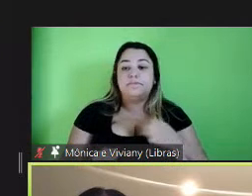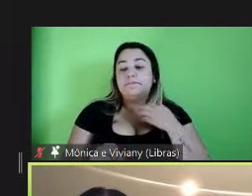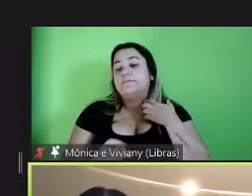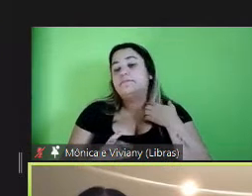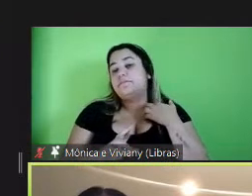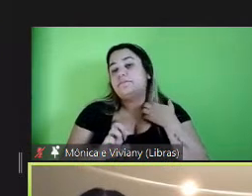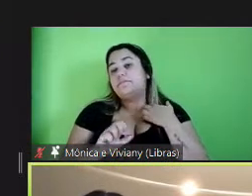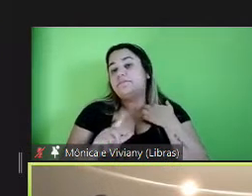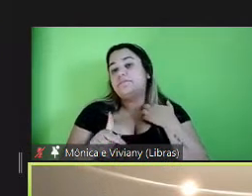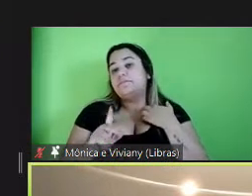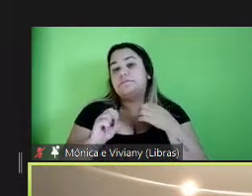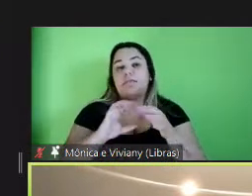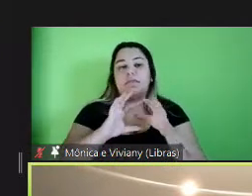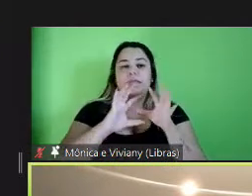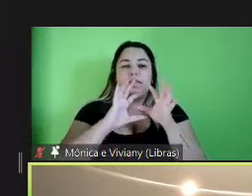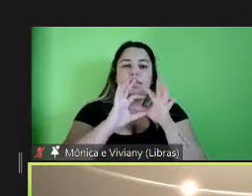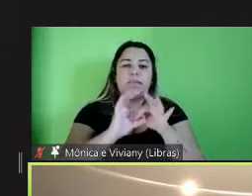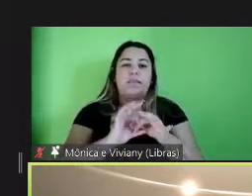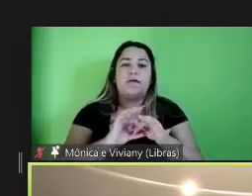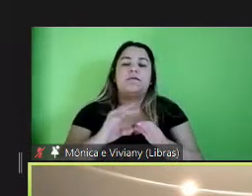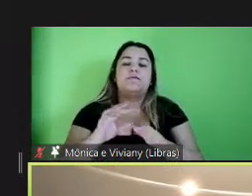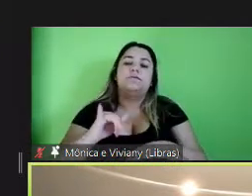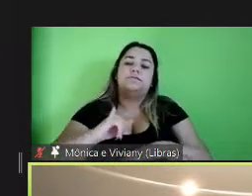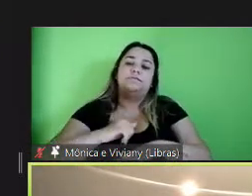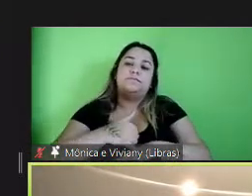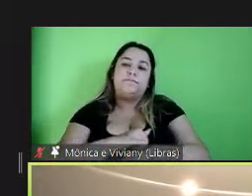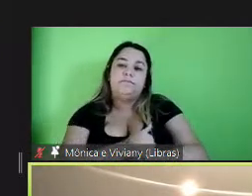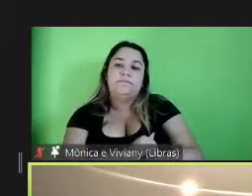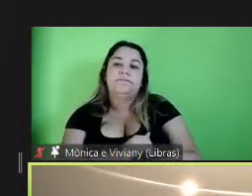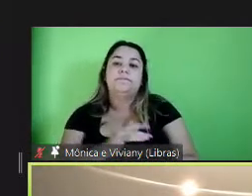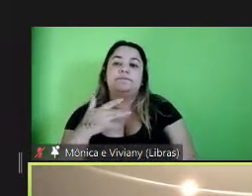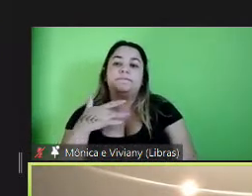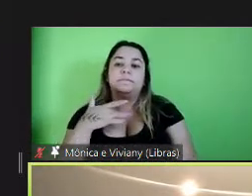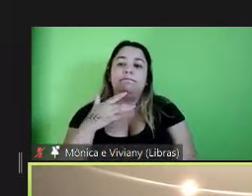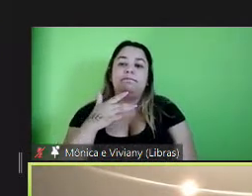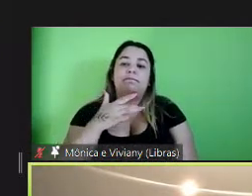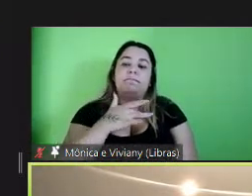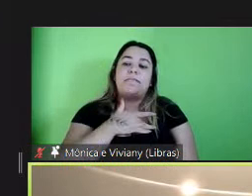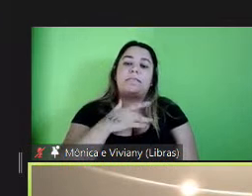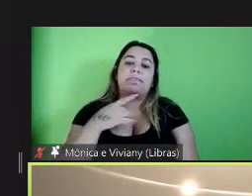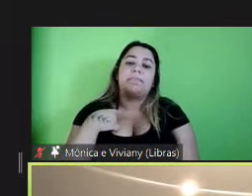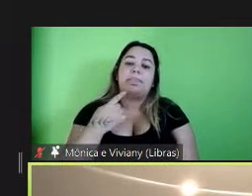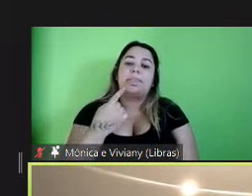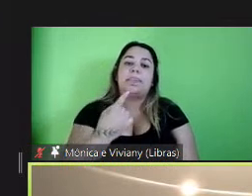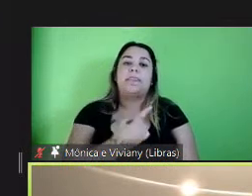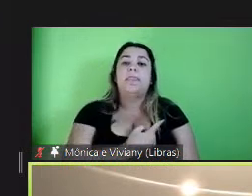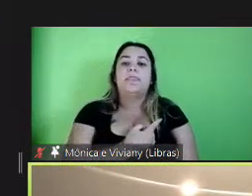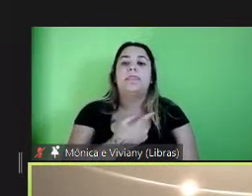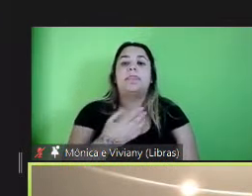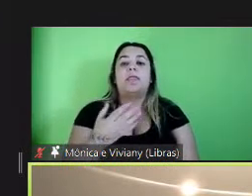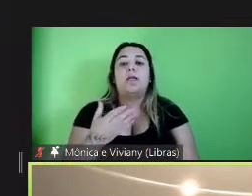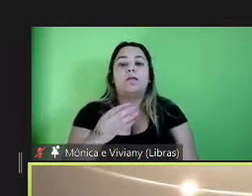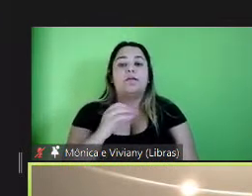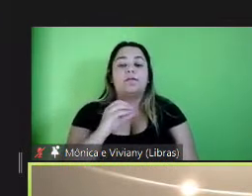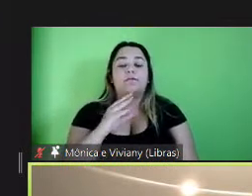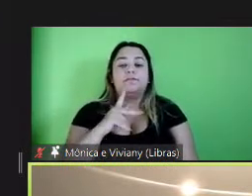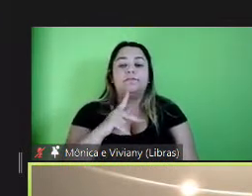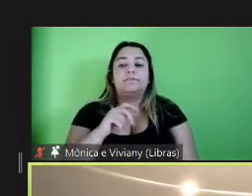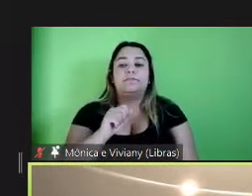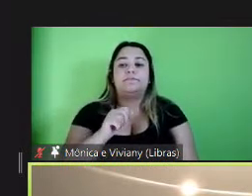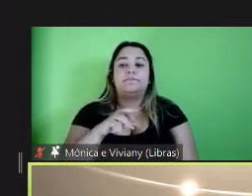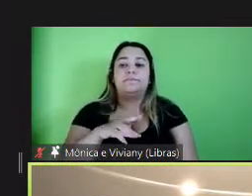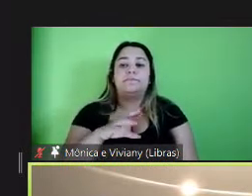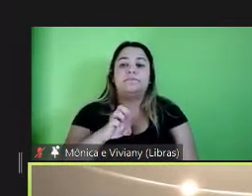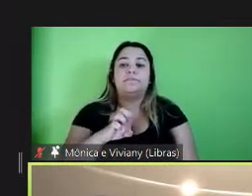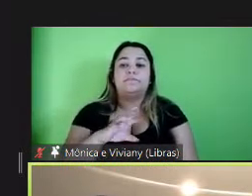on from the momentum that we've established with our partners, and very much it relied on our common goal